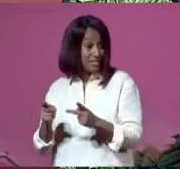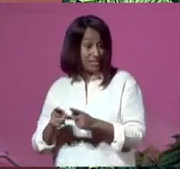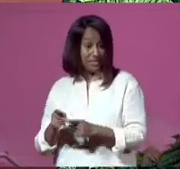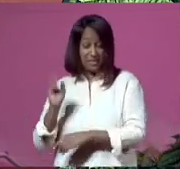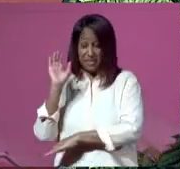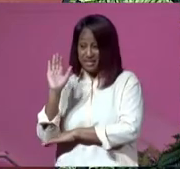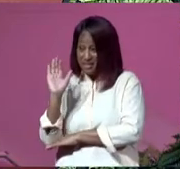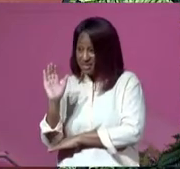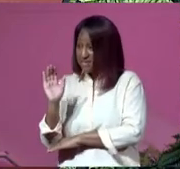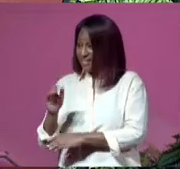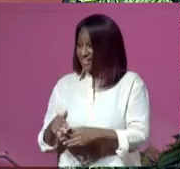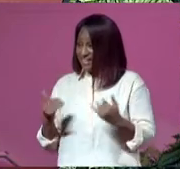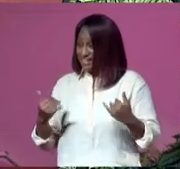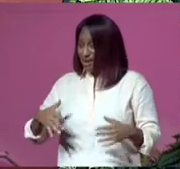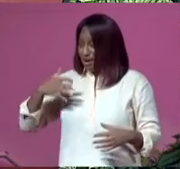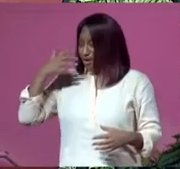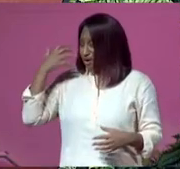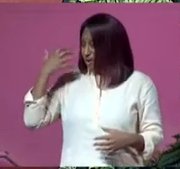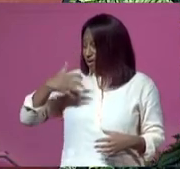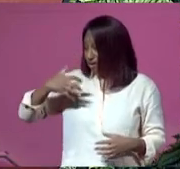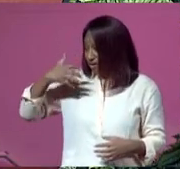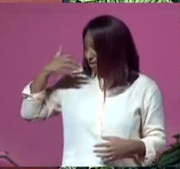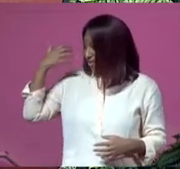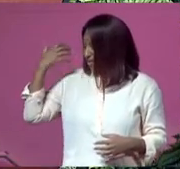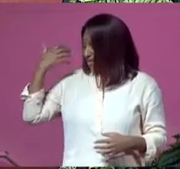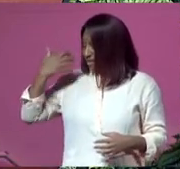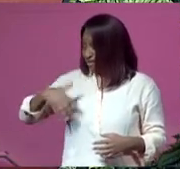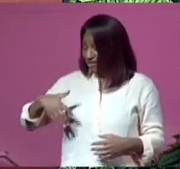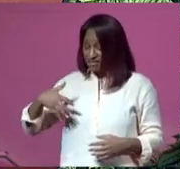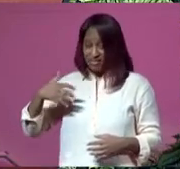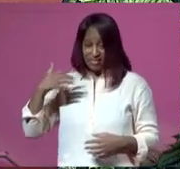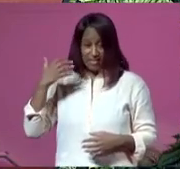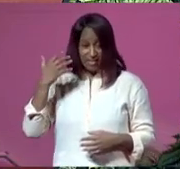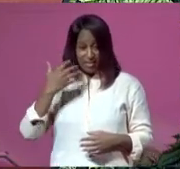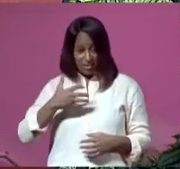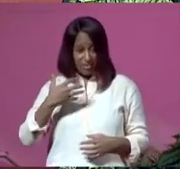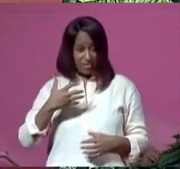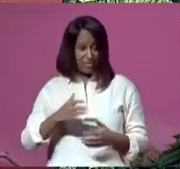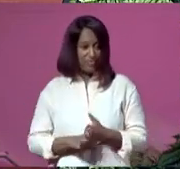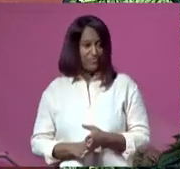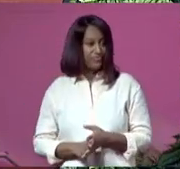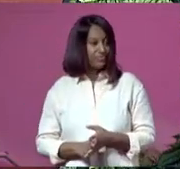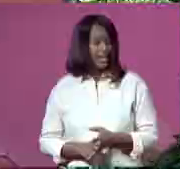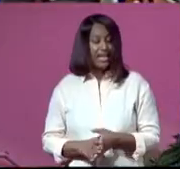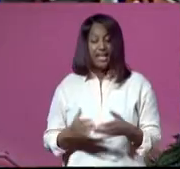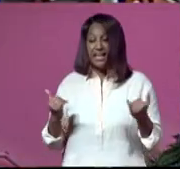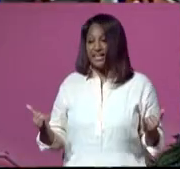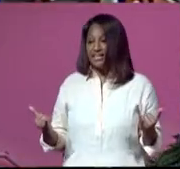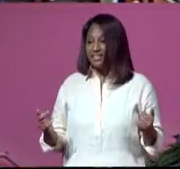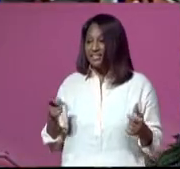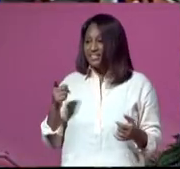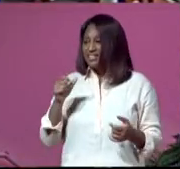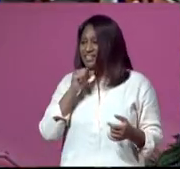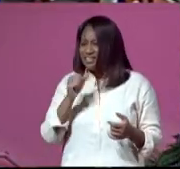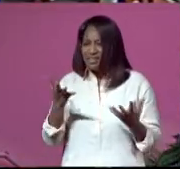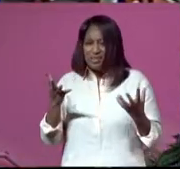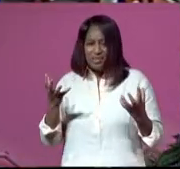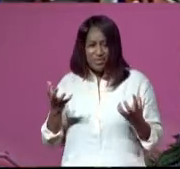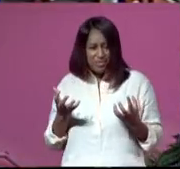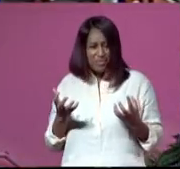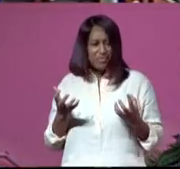the day. And she comes, it is believed, to avoid being seen by the sisters. The noonday heat